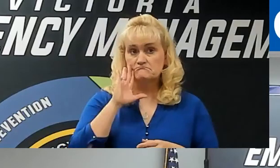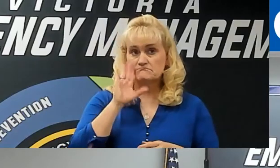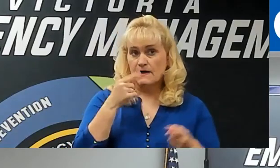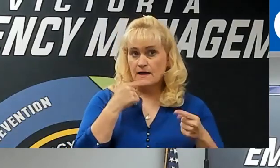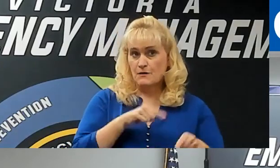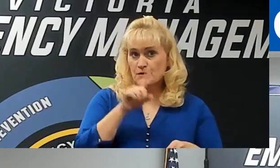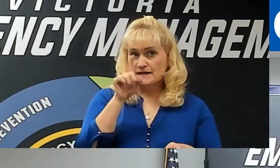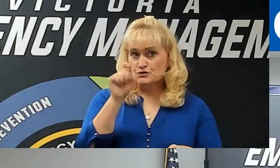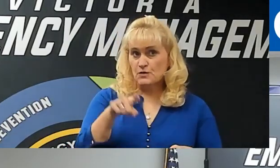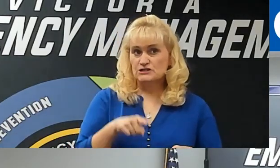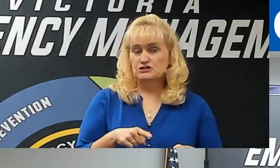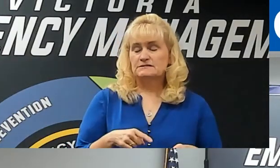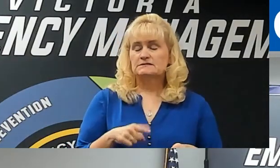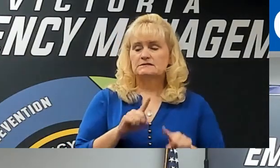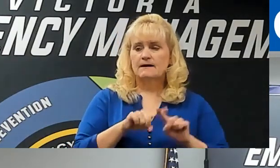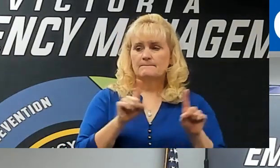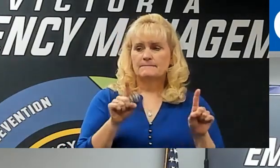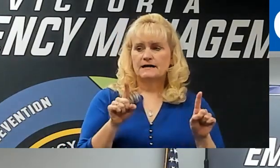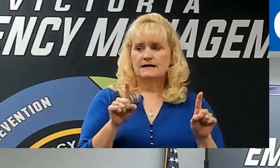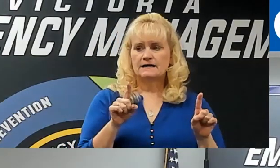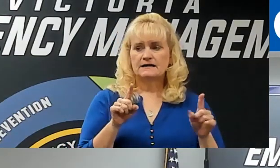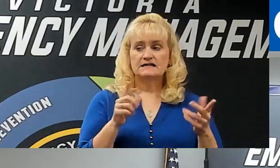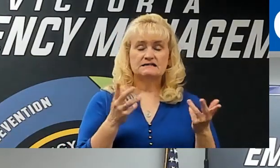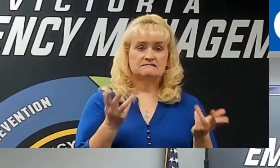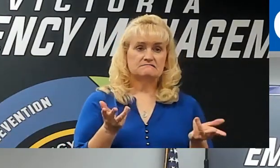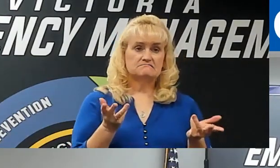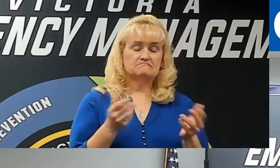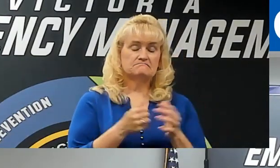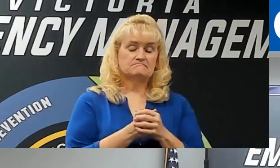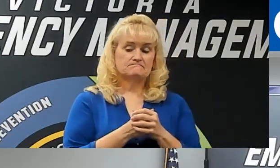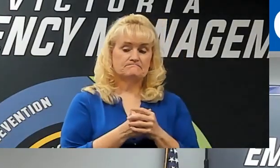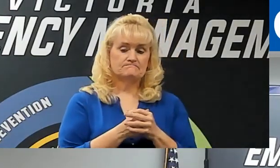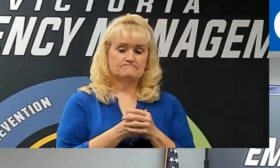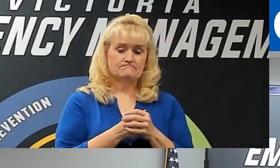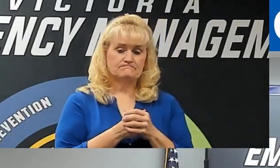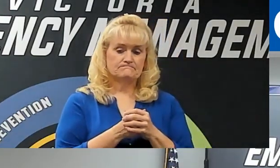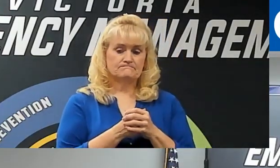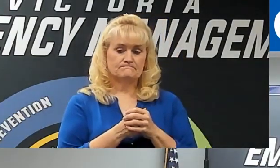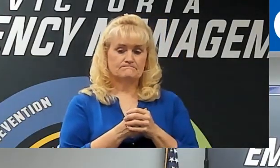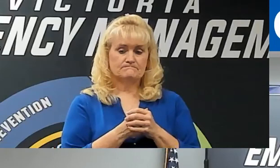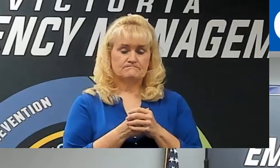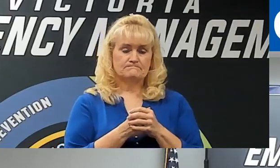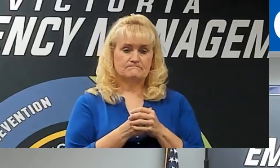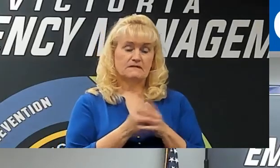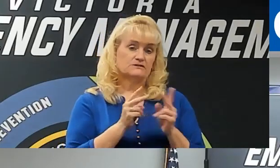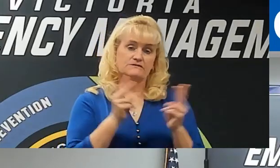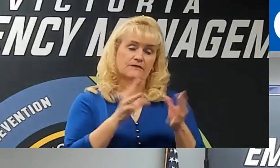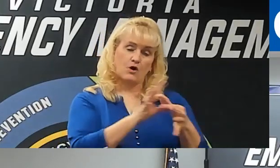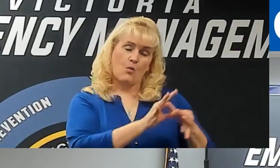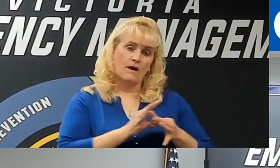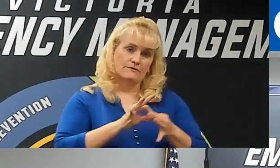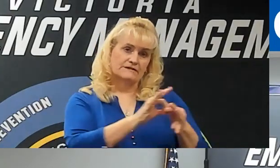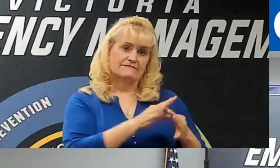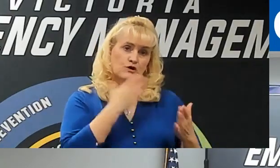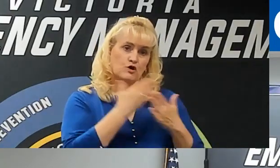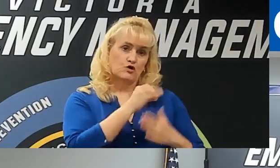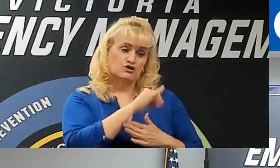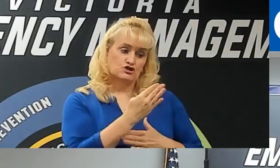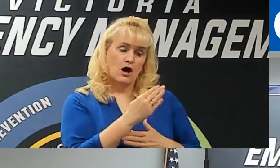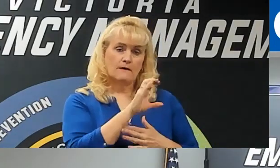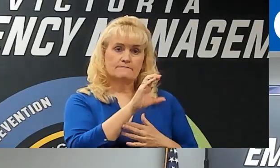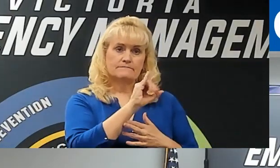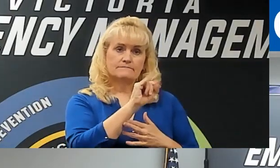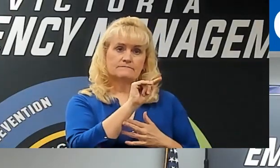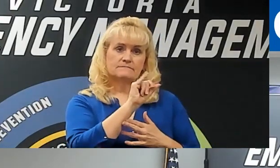about Citizens if you have that, but needless to say, they have they've been very cooperative and done a good job in containing